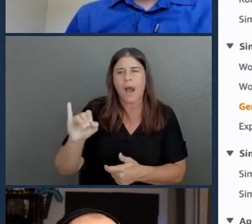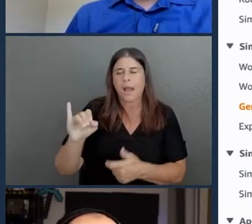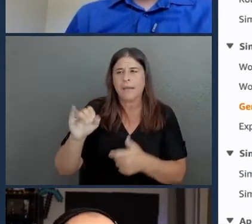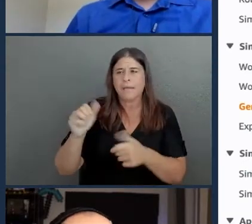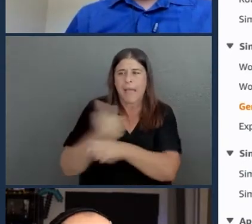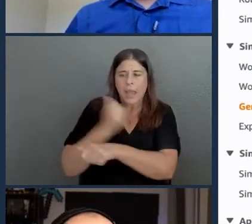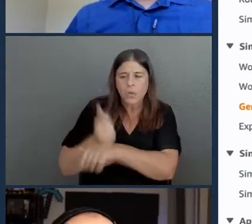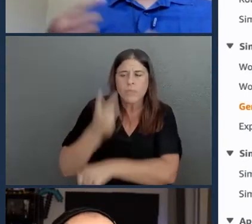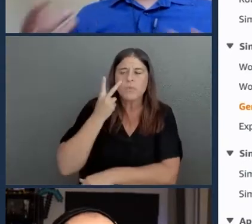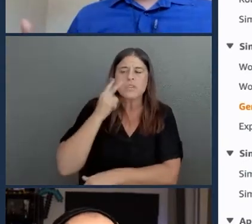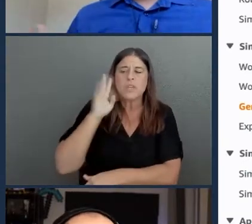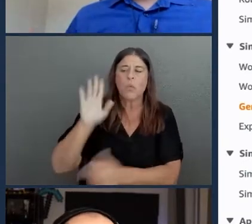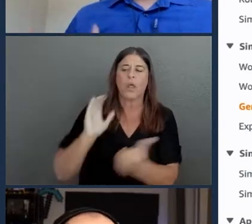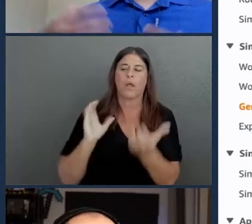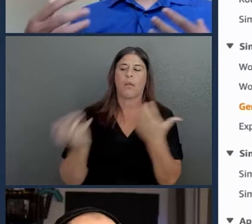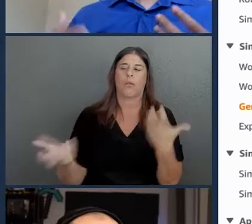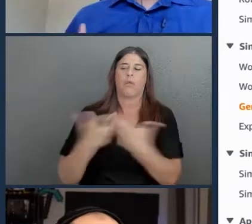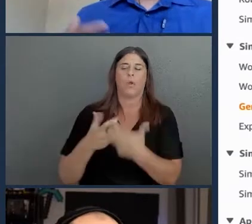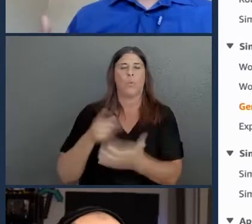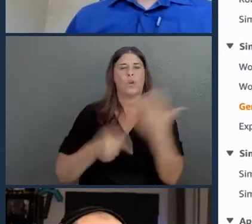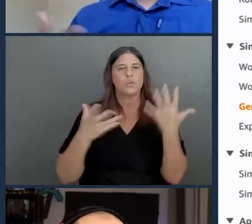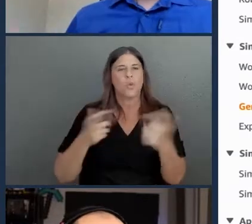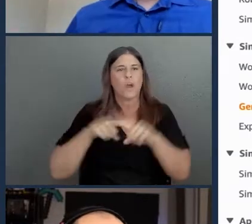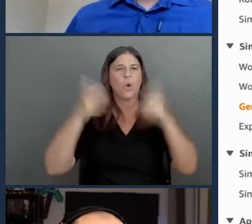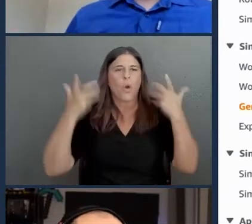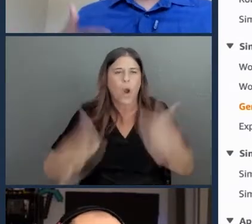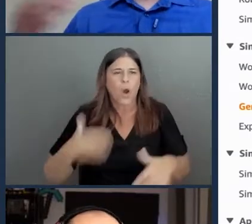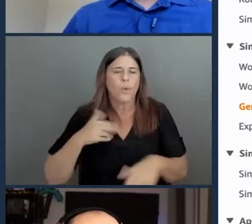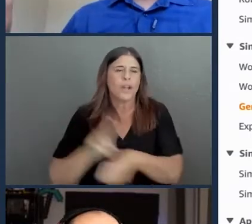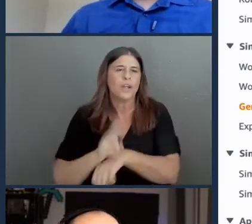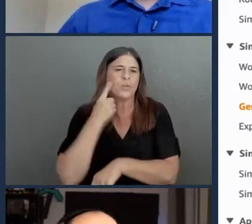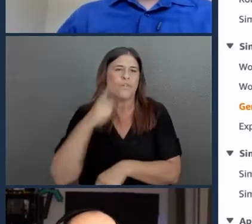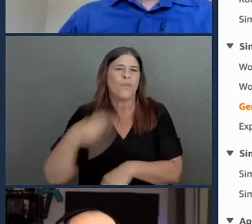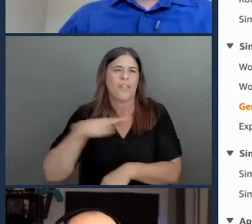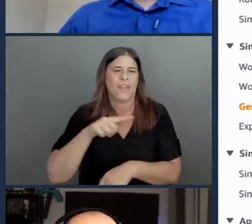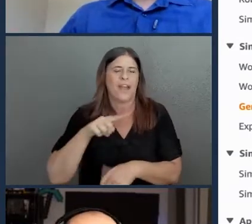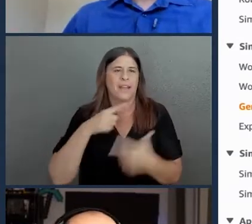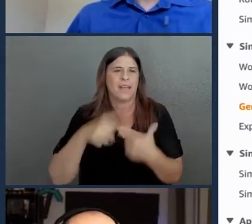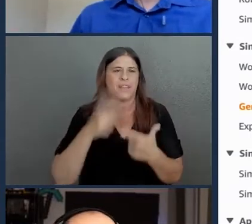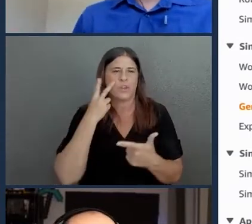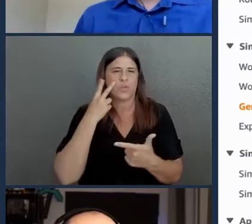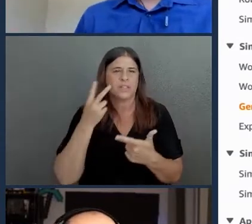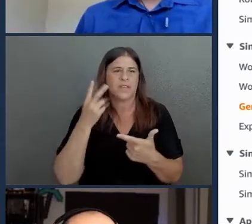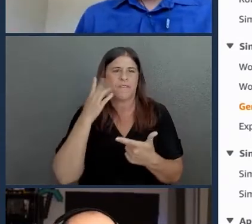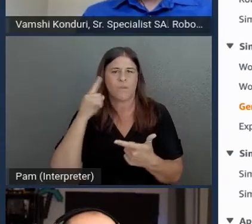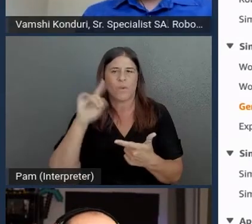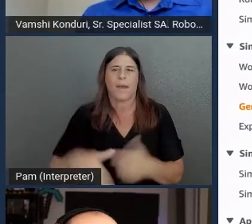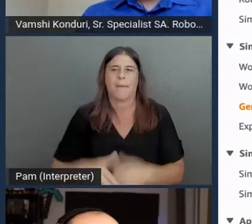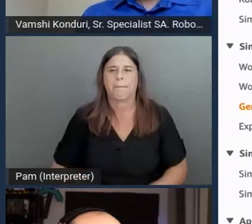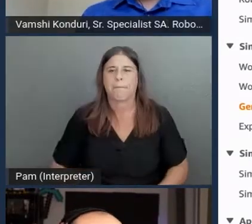you want to, or overall reduce cost and complexity so that you get to your end result quicker.